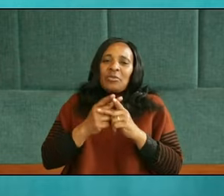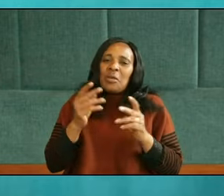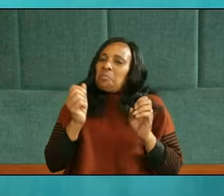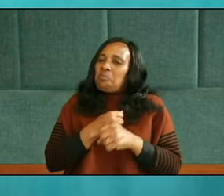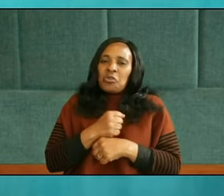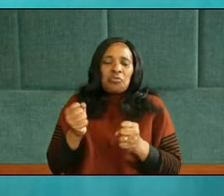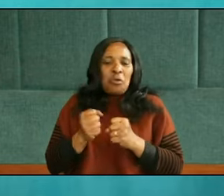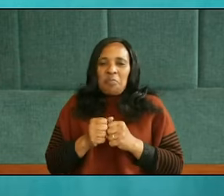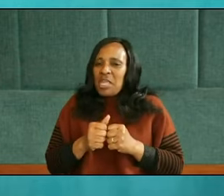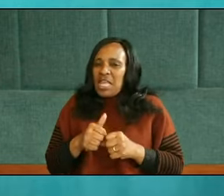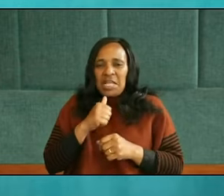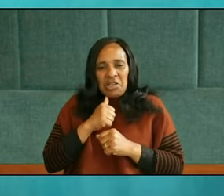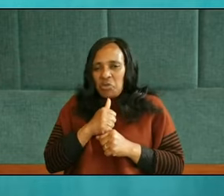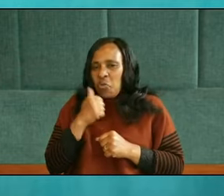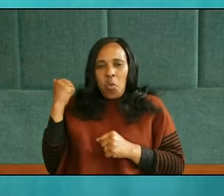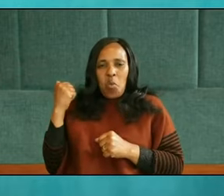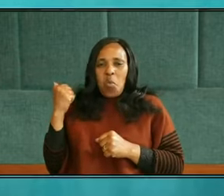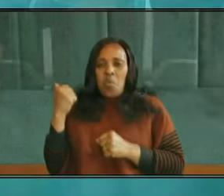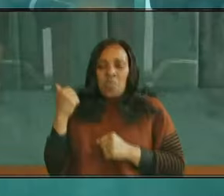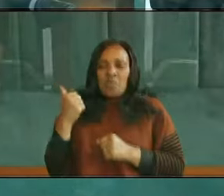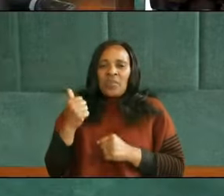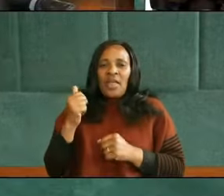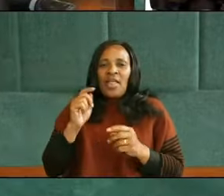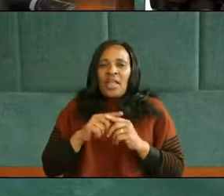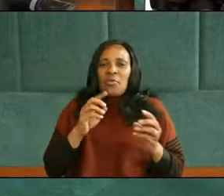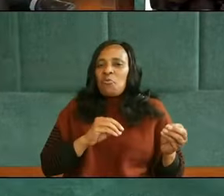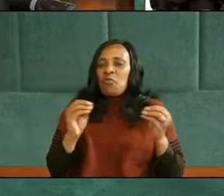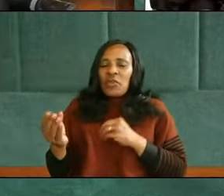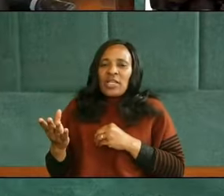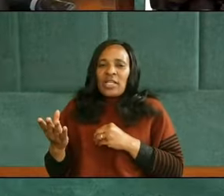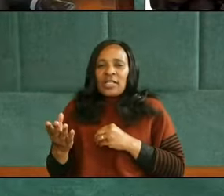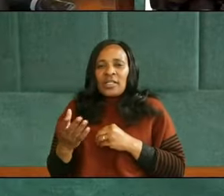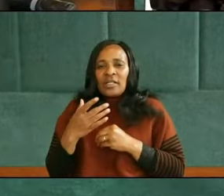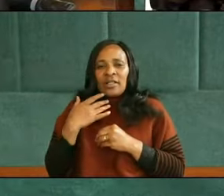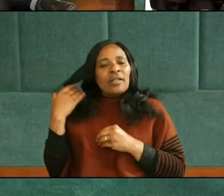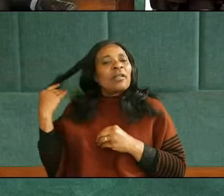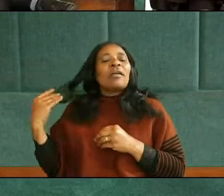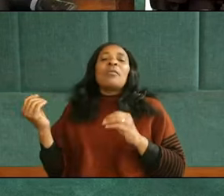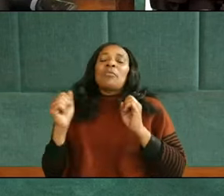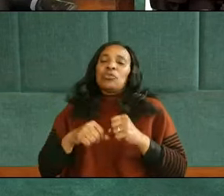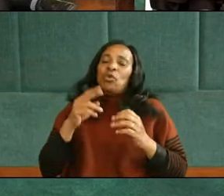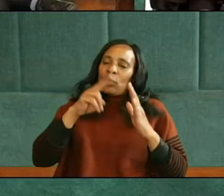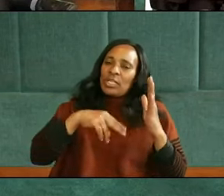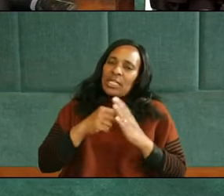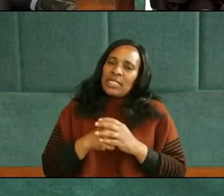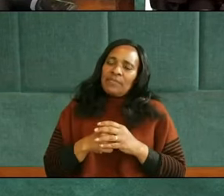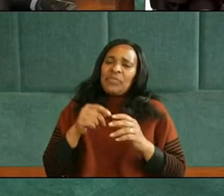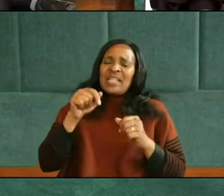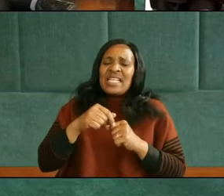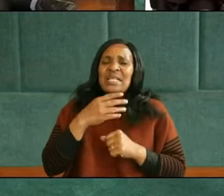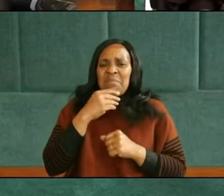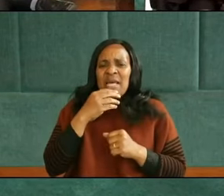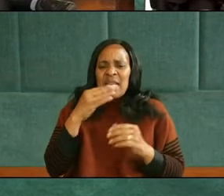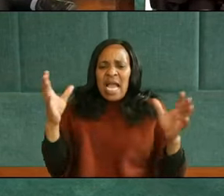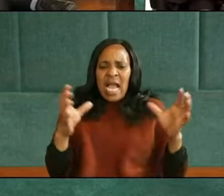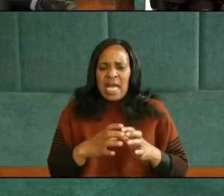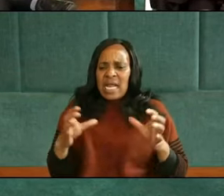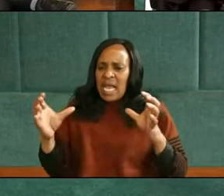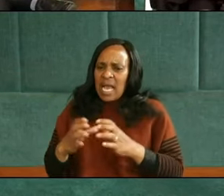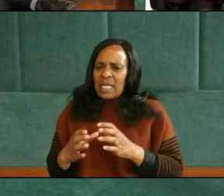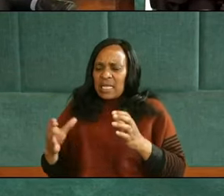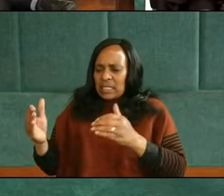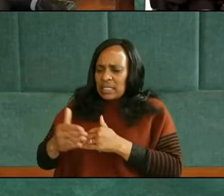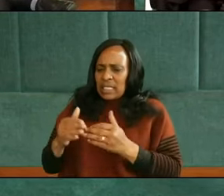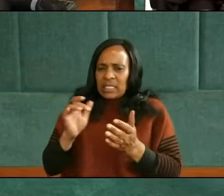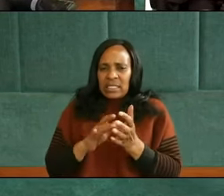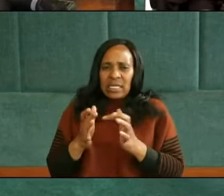declined. Yeah. So moving on to the flashlight, we'll read, and it says, the Pharisees had gathered close about Jesus as